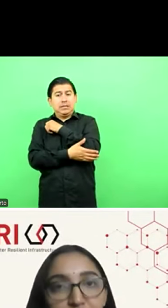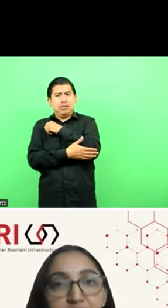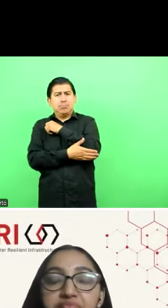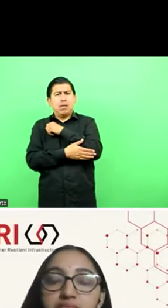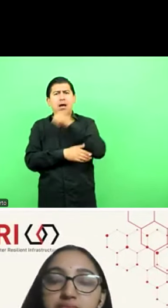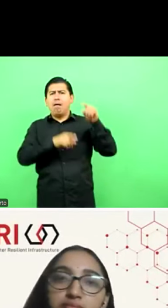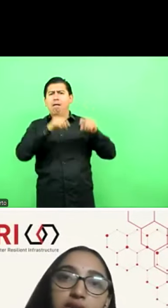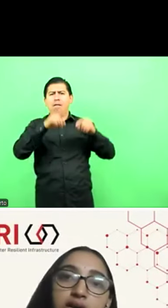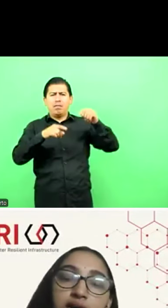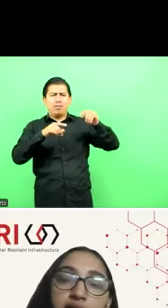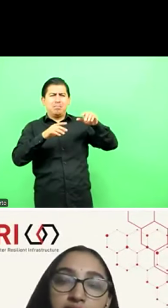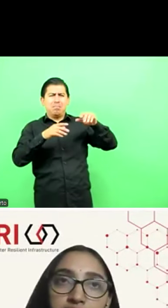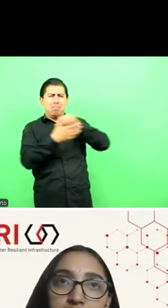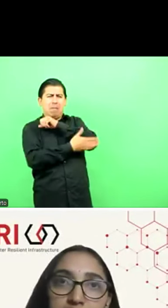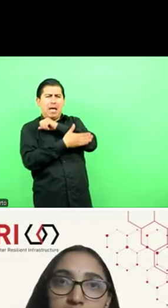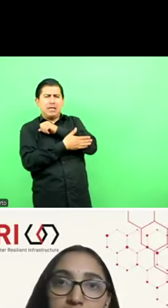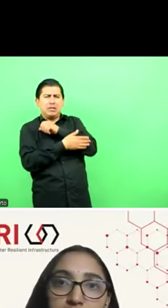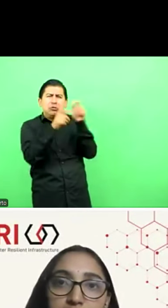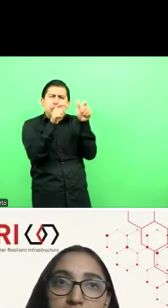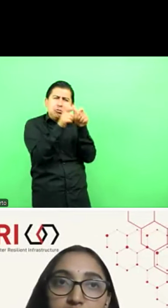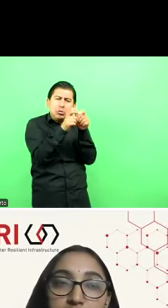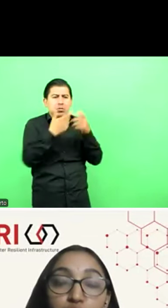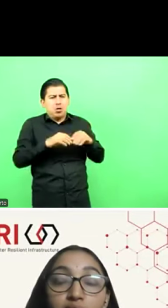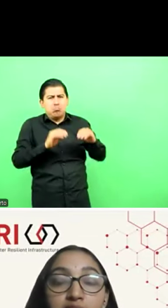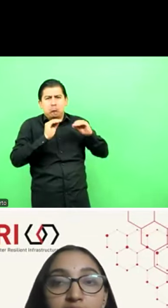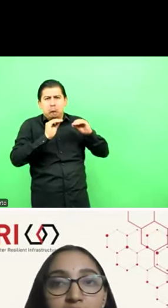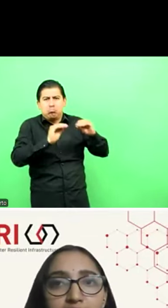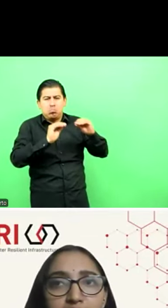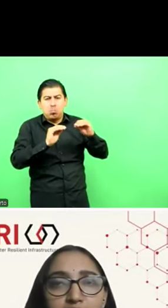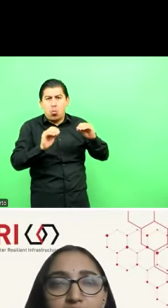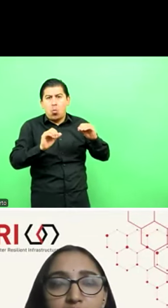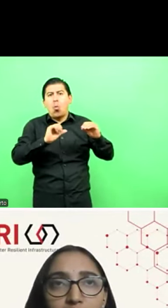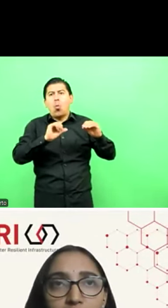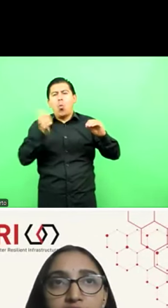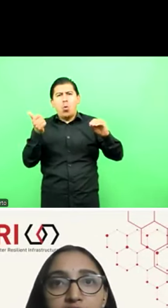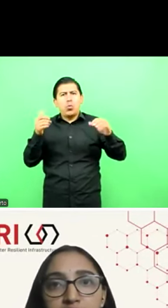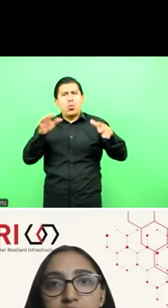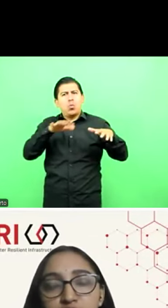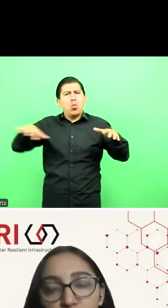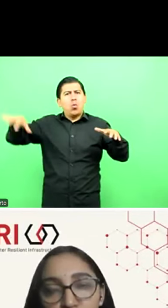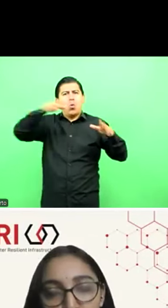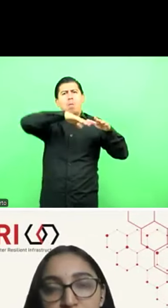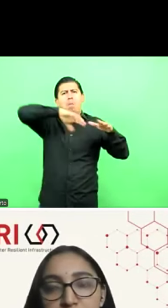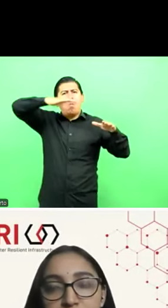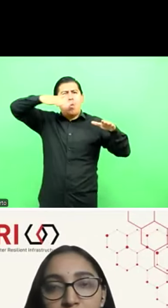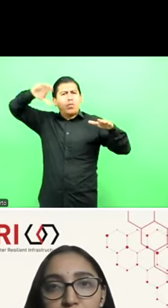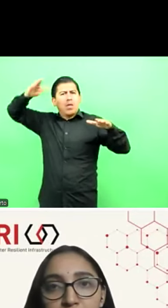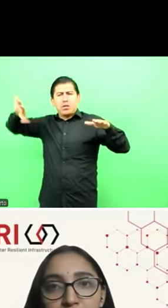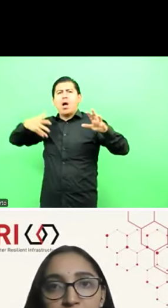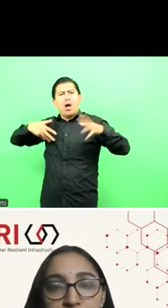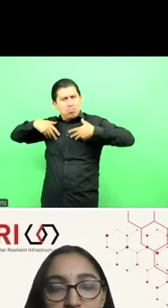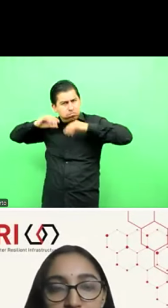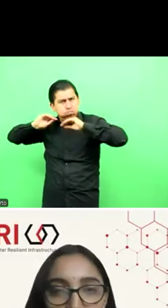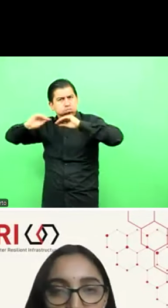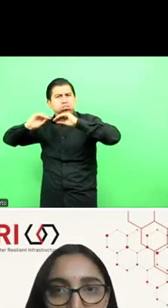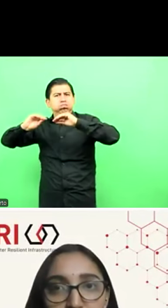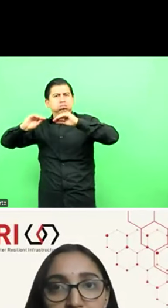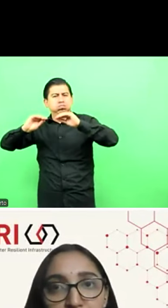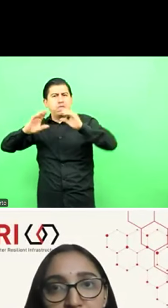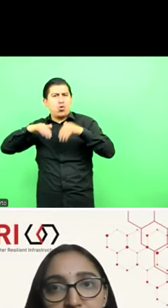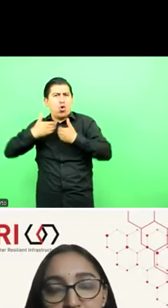initiative. Here, the vulnerability in terms of users have been emphasized much